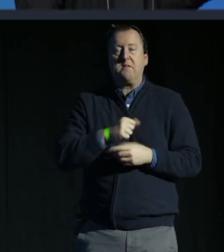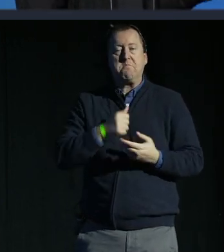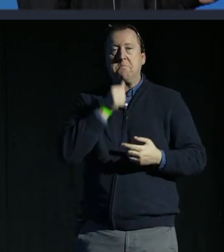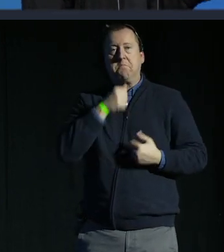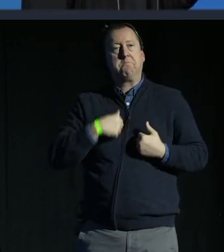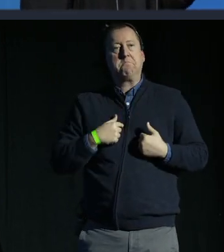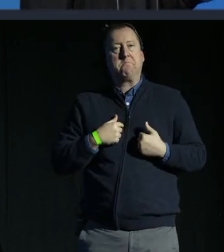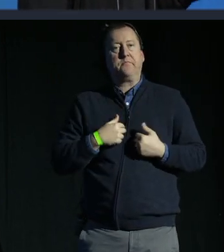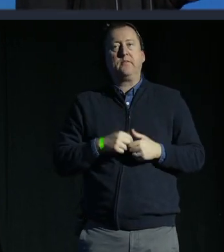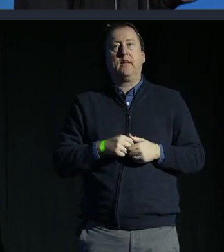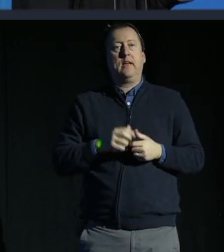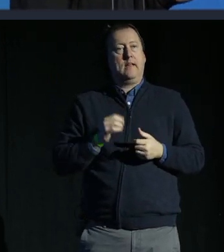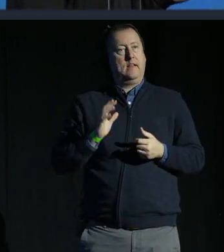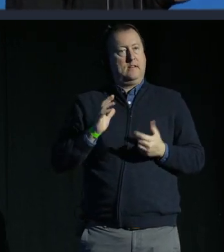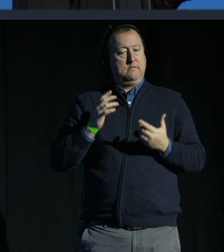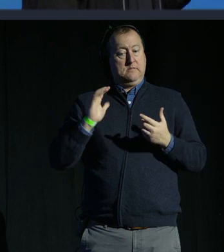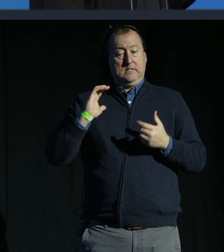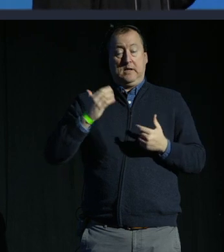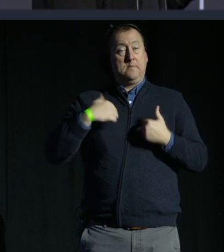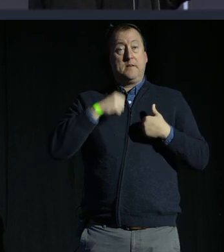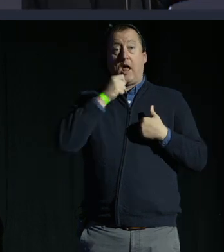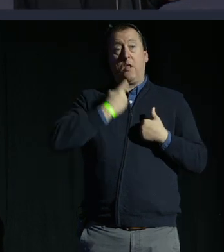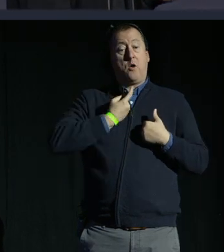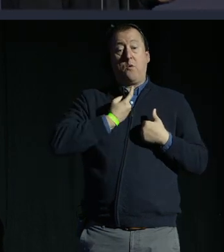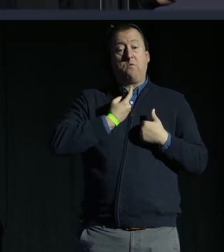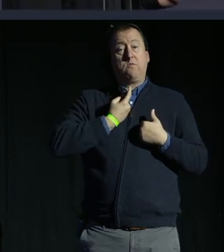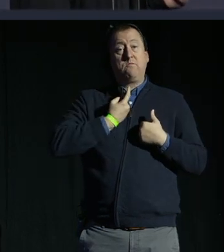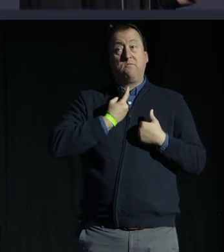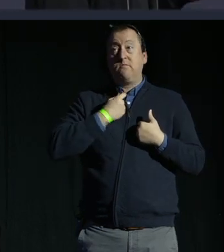out that I wasn't alone in having this experience.